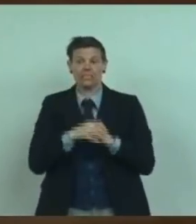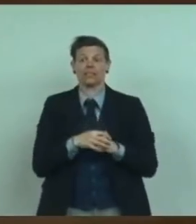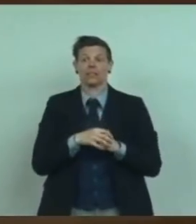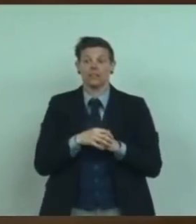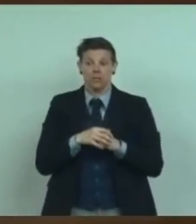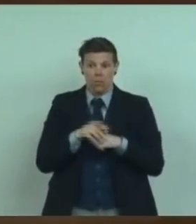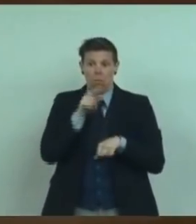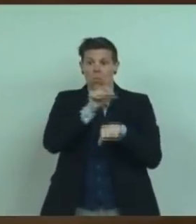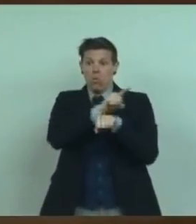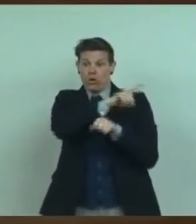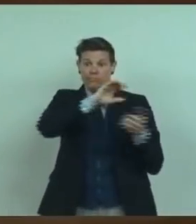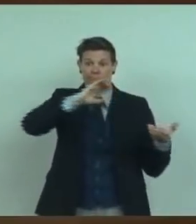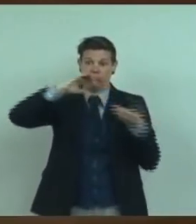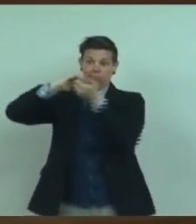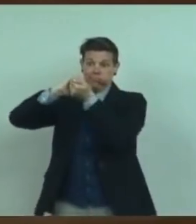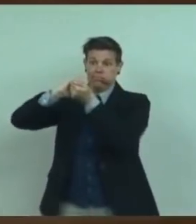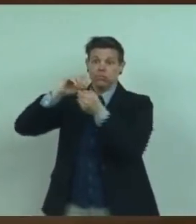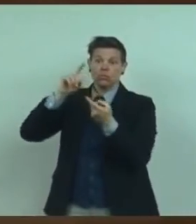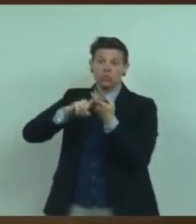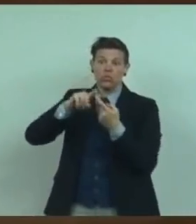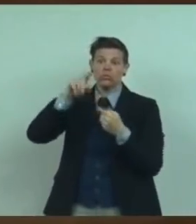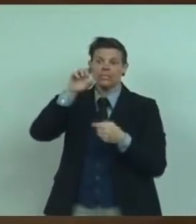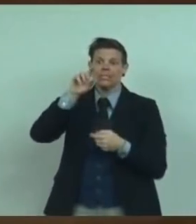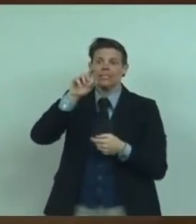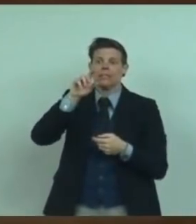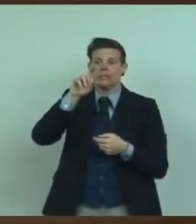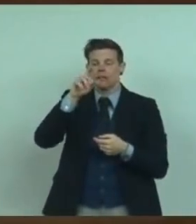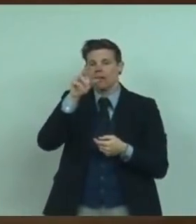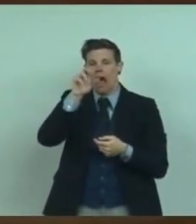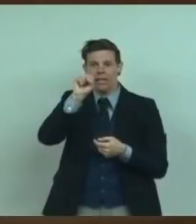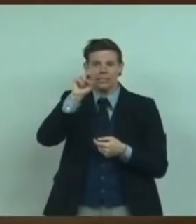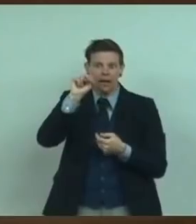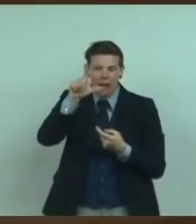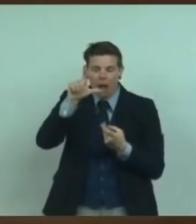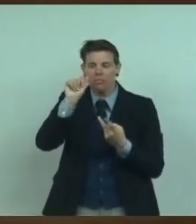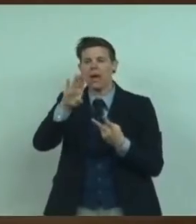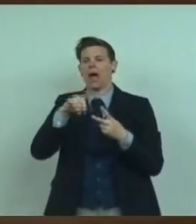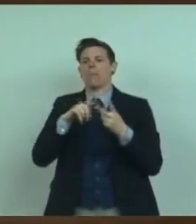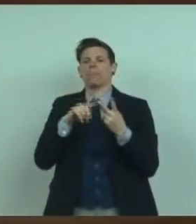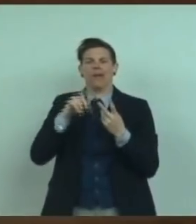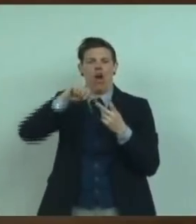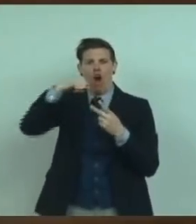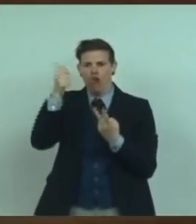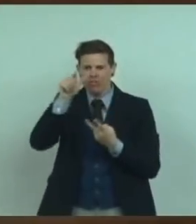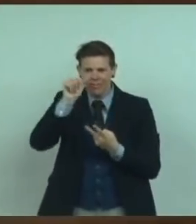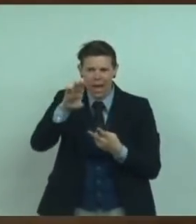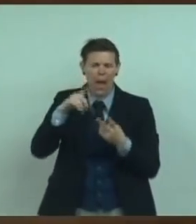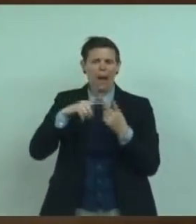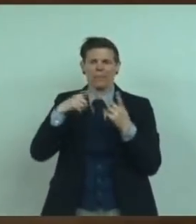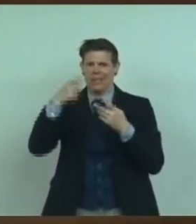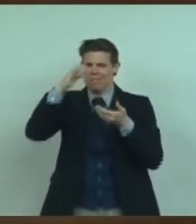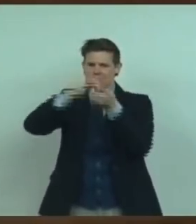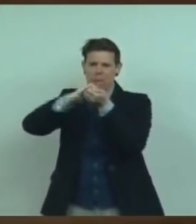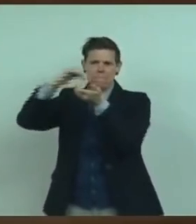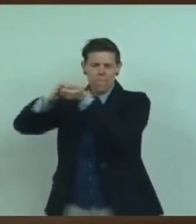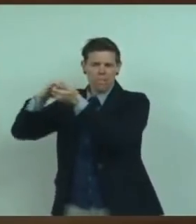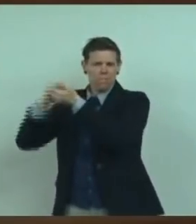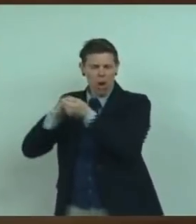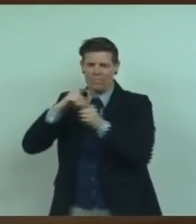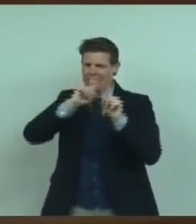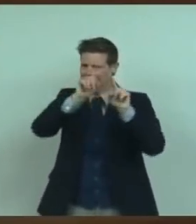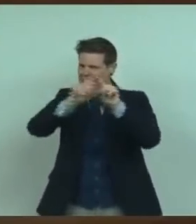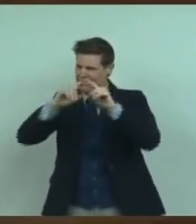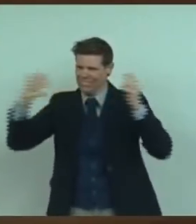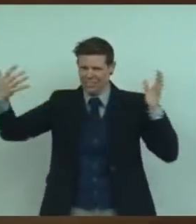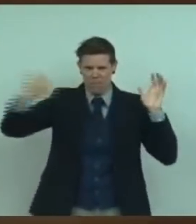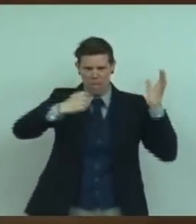NMSU. We thank you for now exploring your ability to test, and Gerald Champion Hospital has also begun